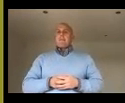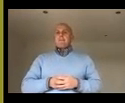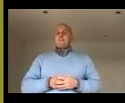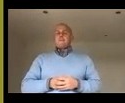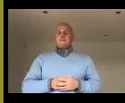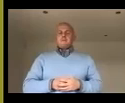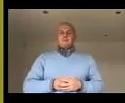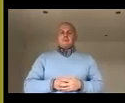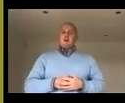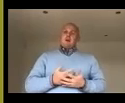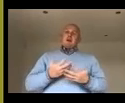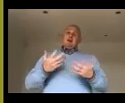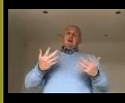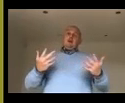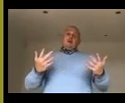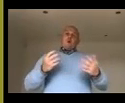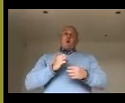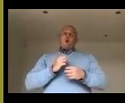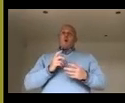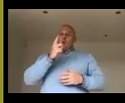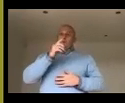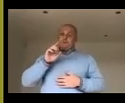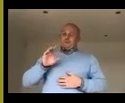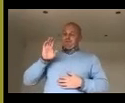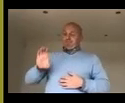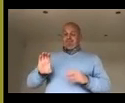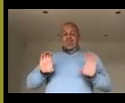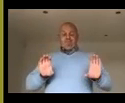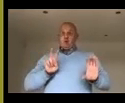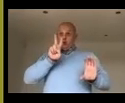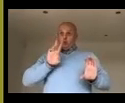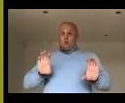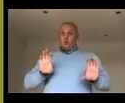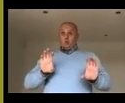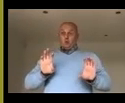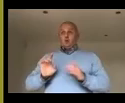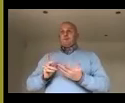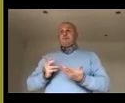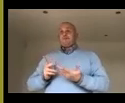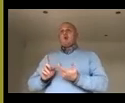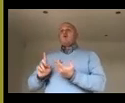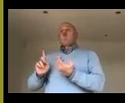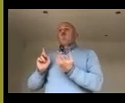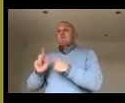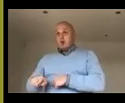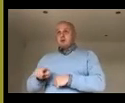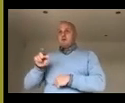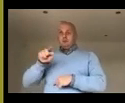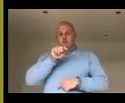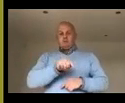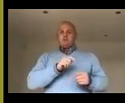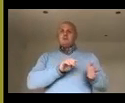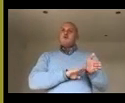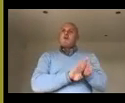So the COVID-19 Response and Recovery Grant, this has changed a bit from the last few weeks.